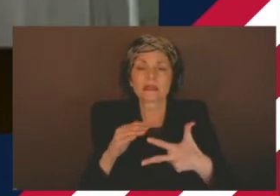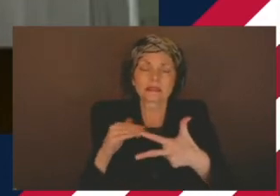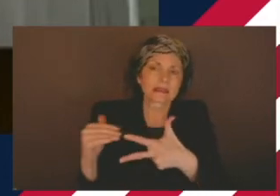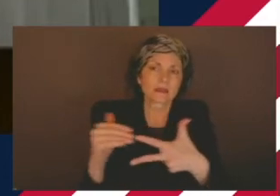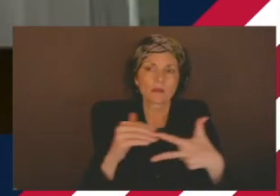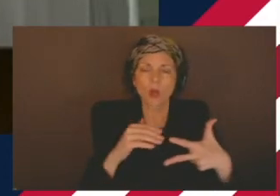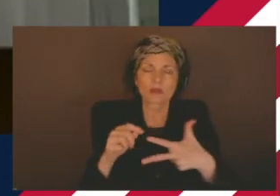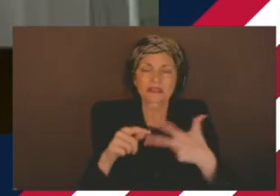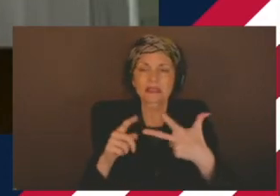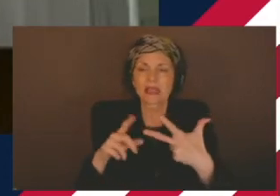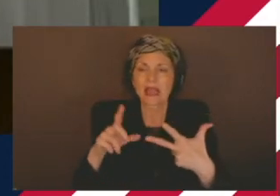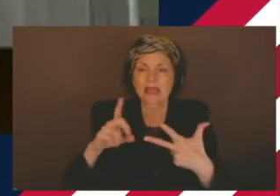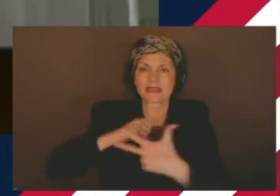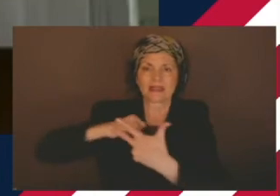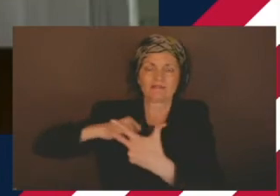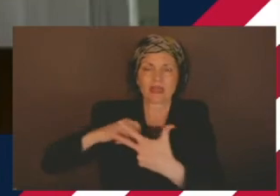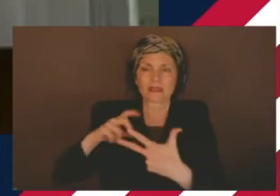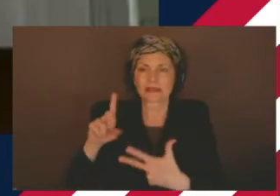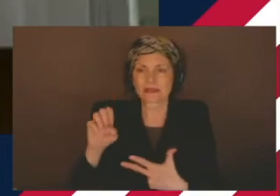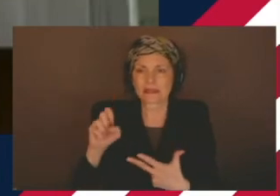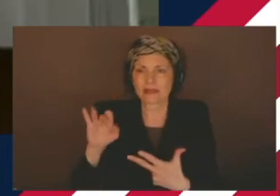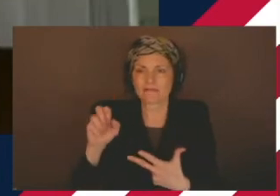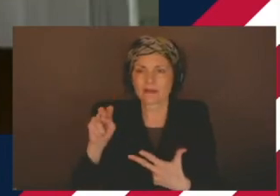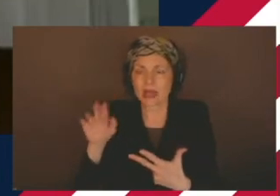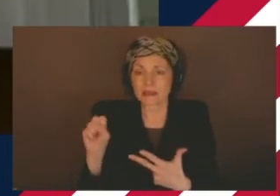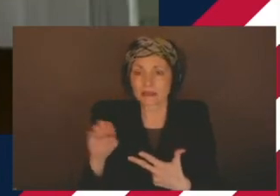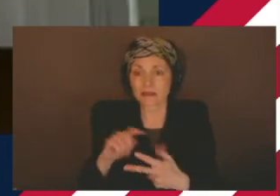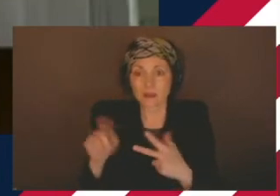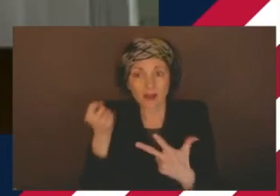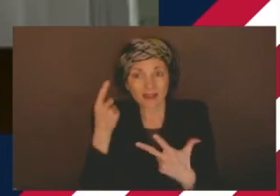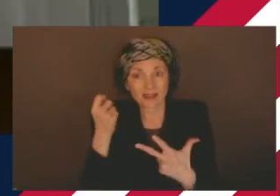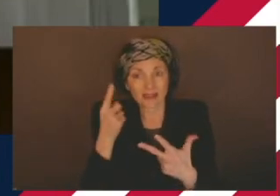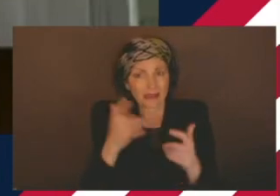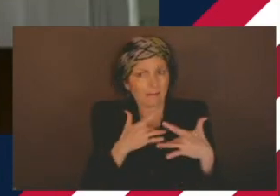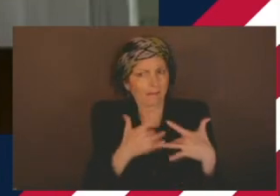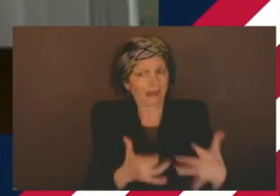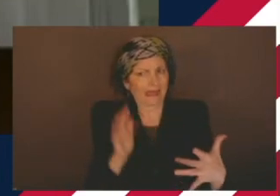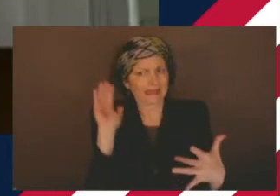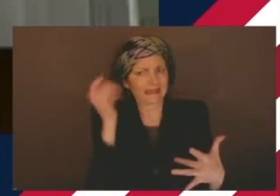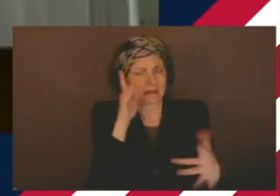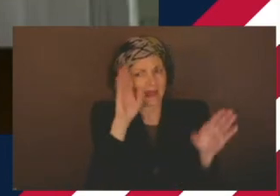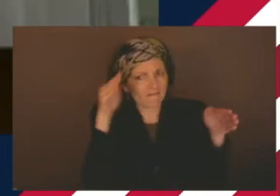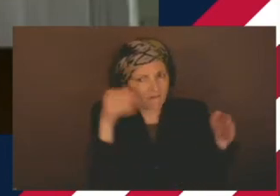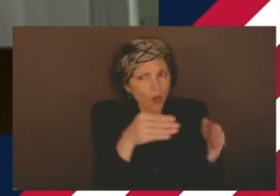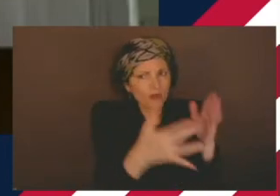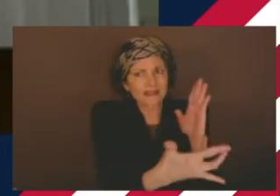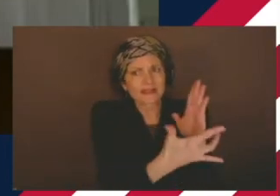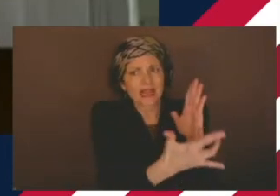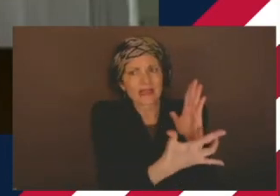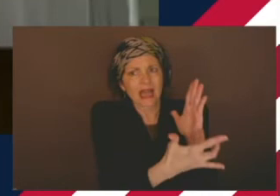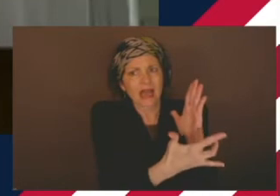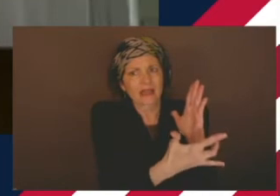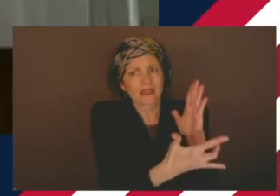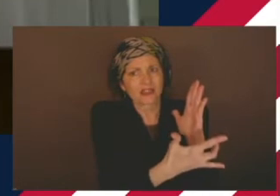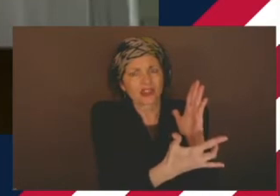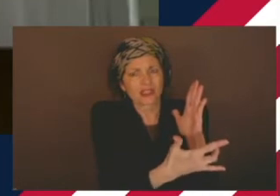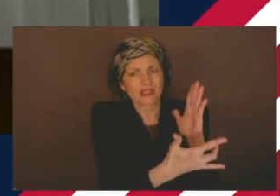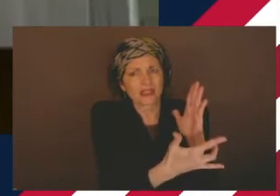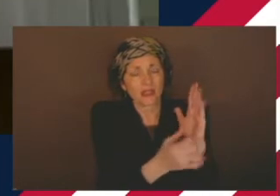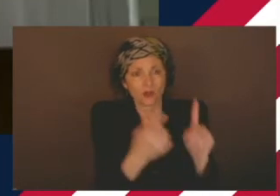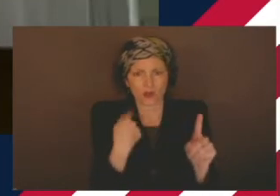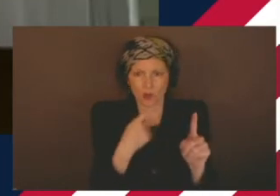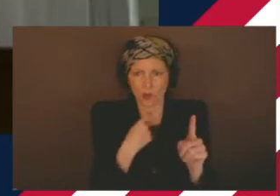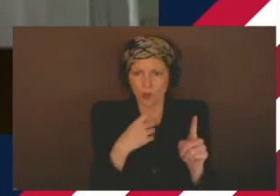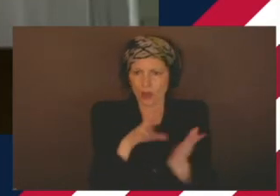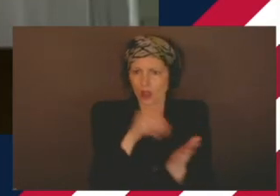national security community has been to focus on technology, and the fact that we are finding that countries like Russia